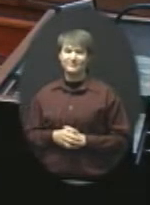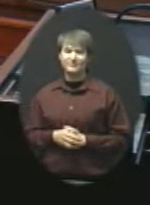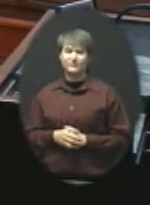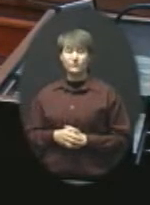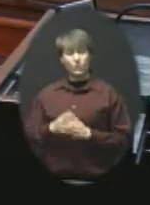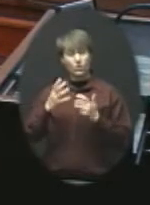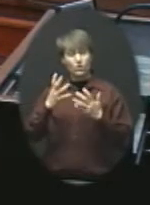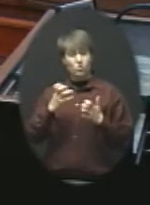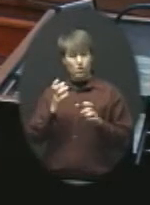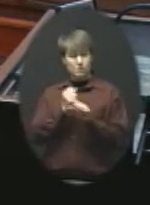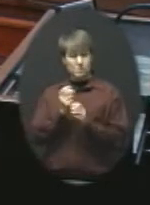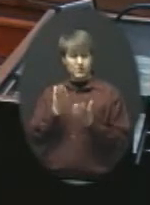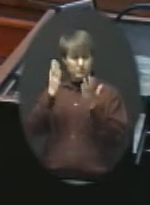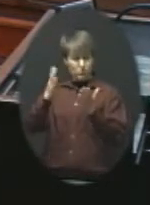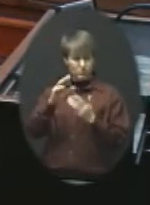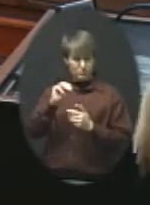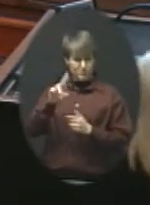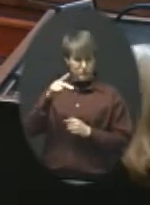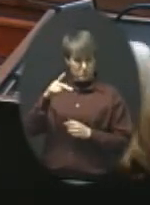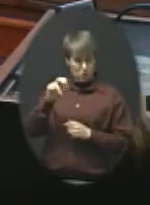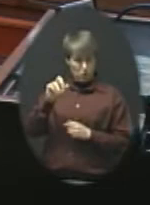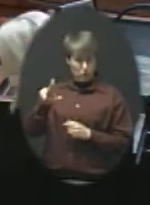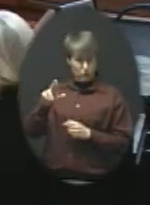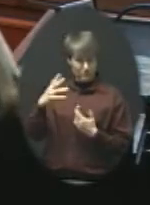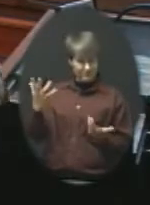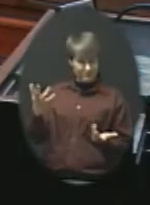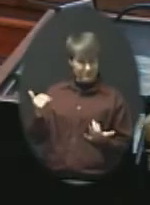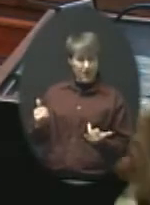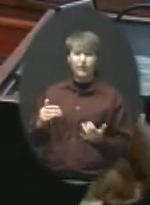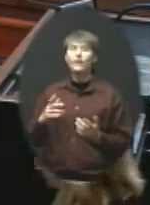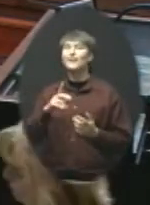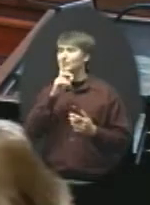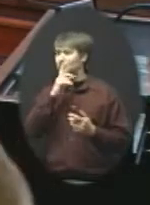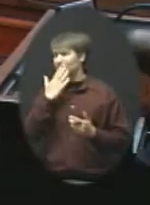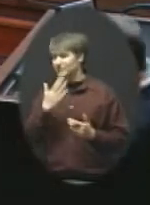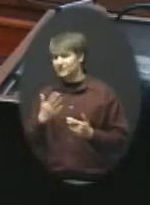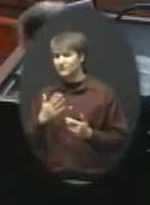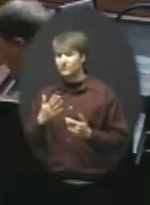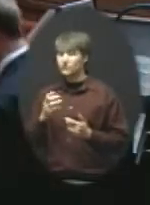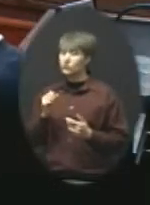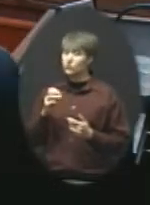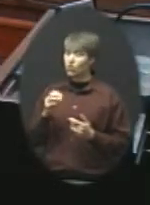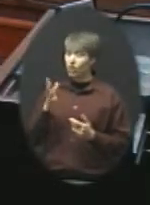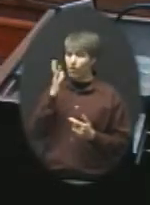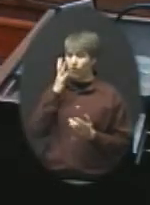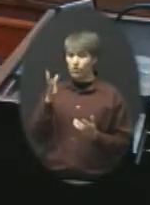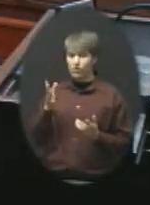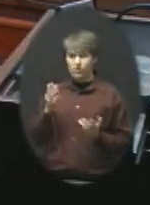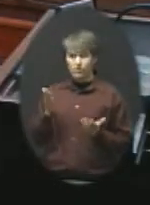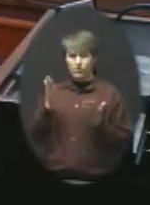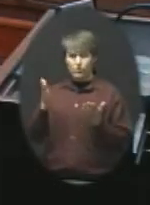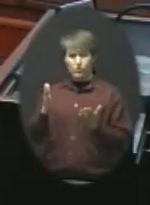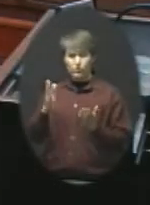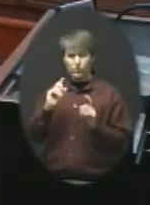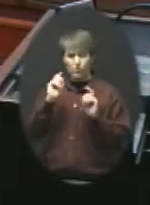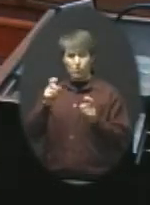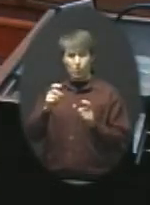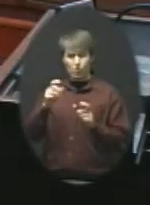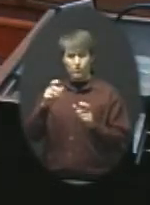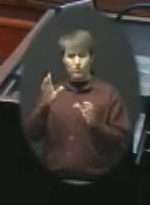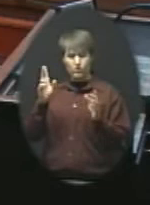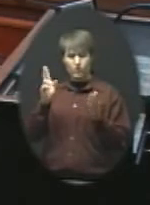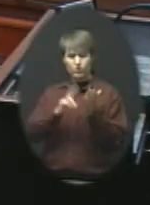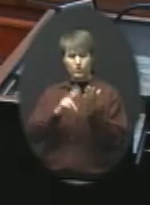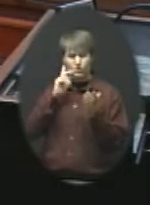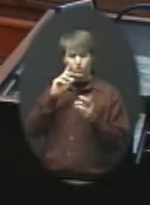Would you like to make the motion, Mr. Parker, after all those questions? Sure. Thank you. So I would move to award contract to American